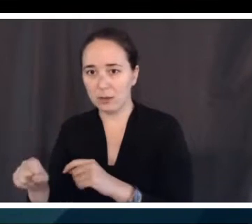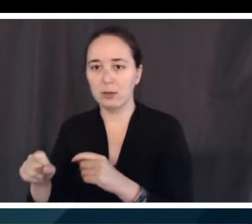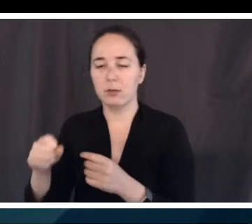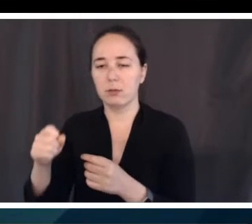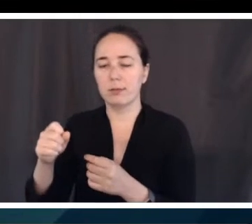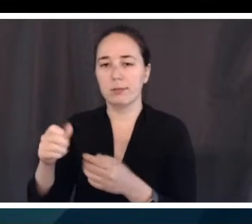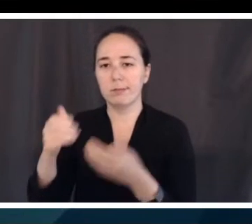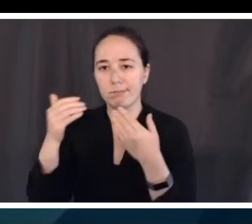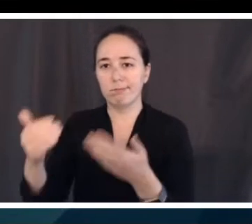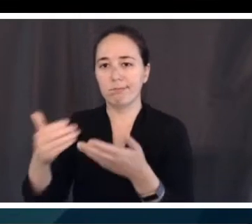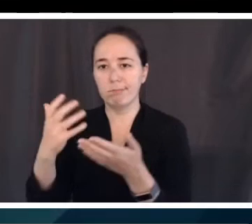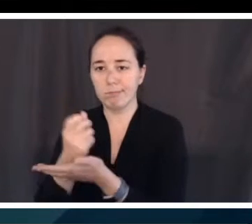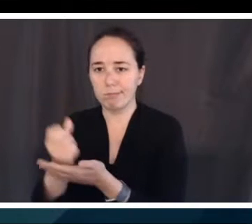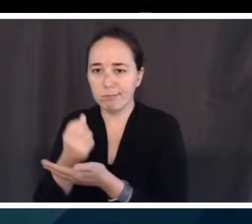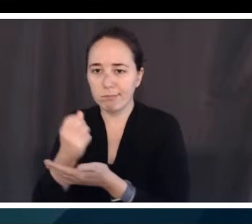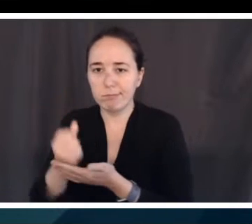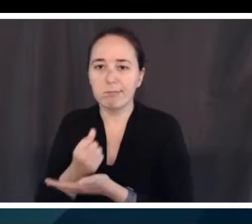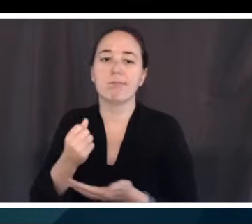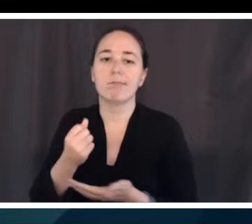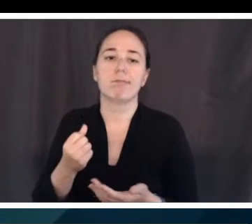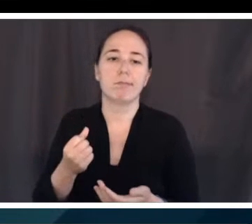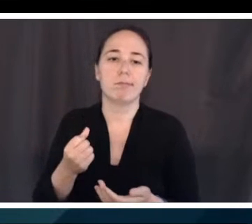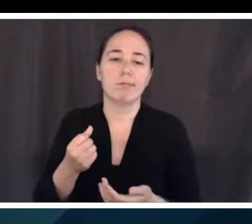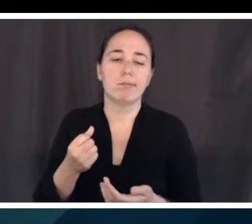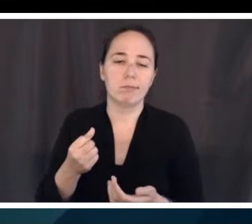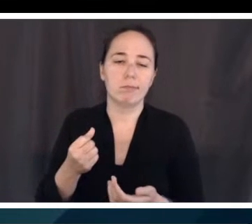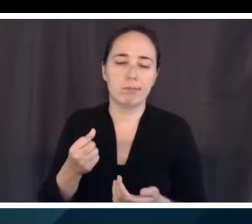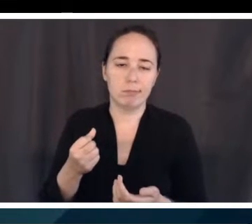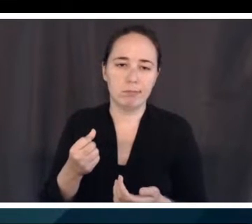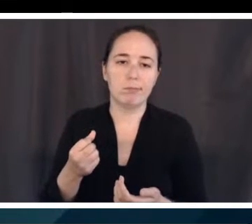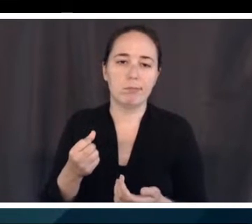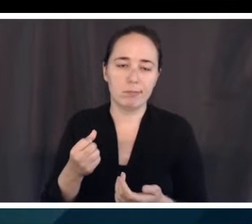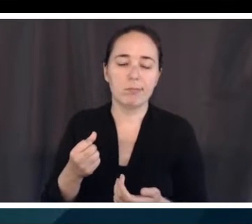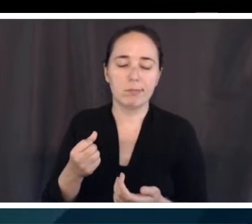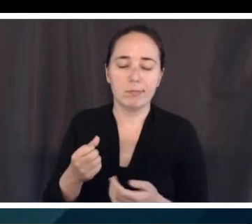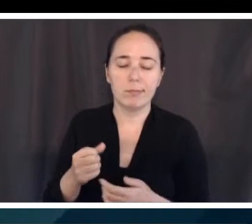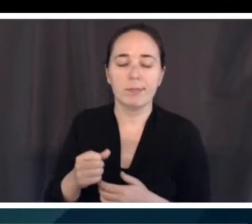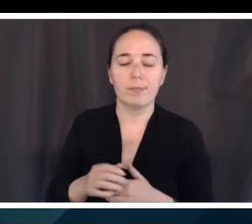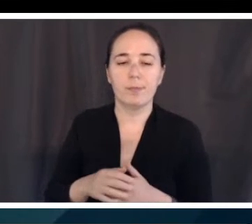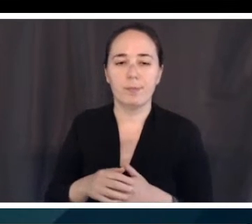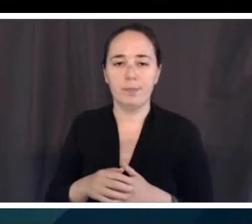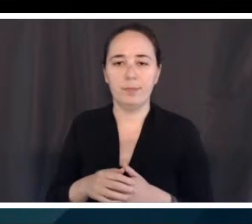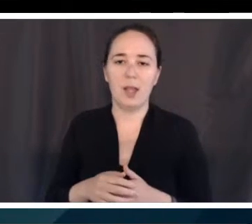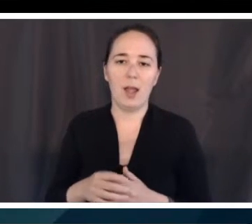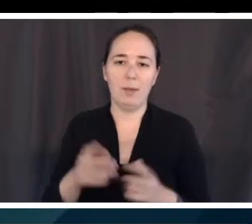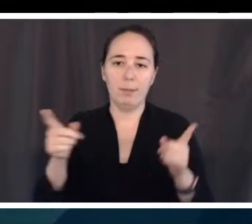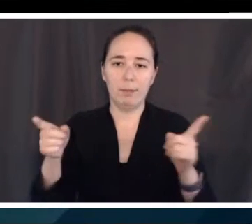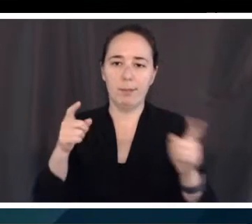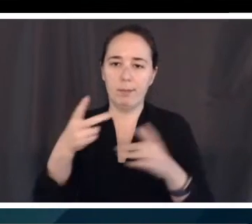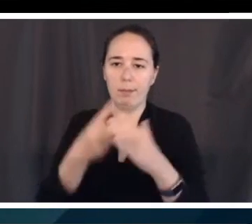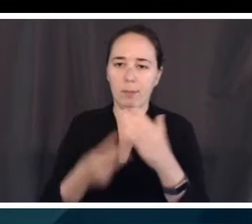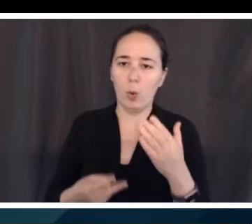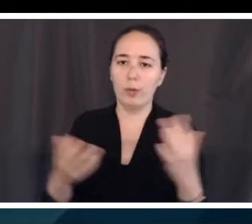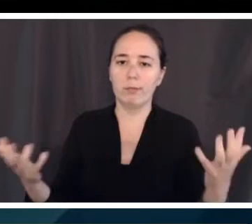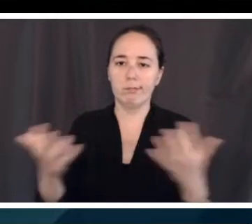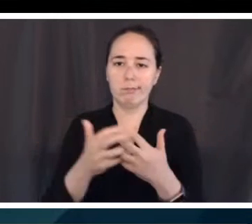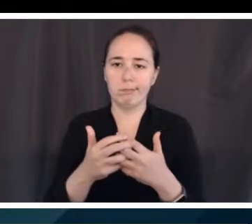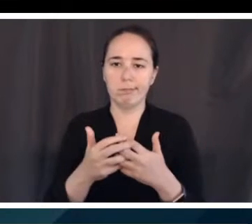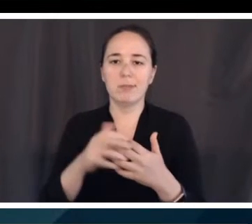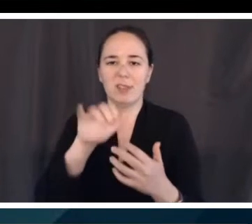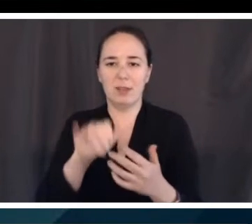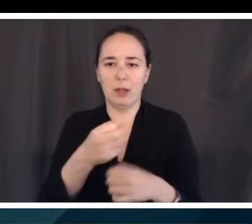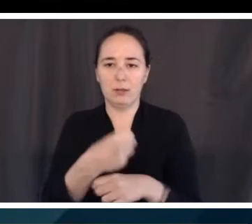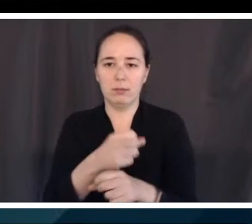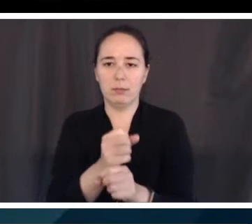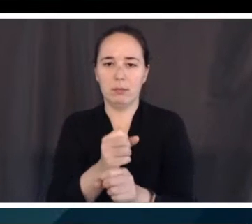to lean into it in a way that actually it's the combination of those two things that really creates you as an artist.